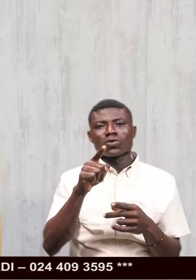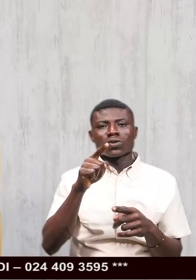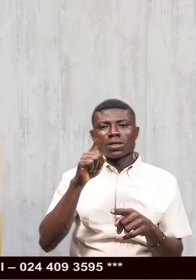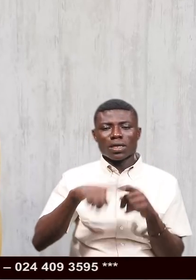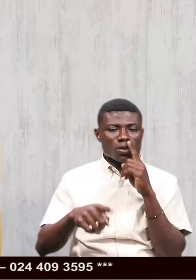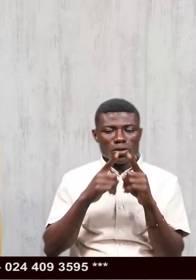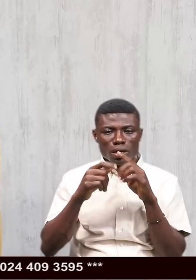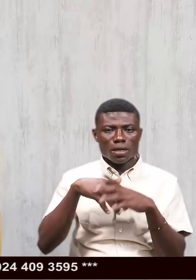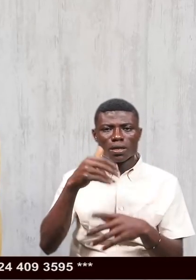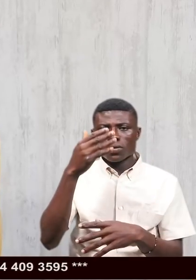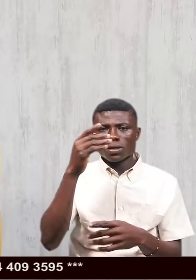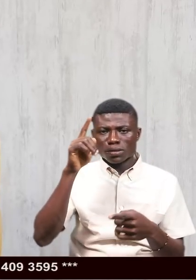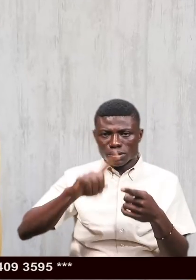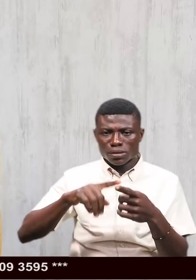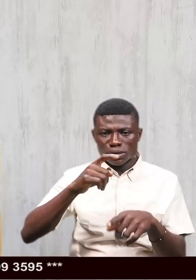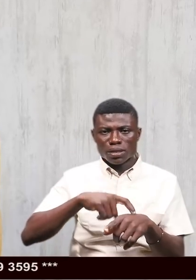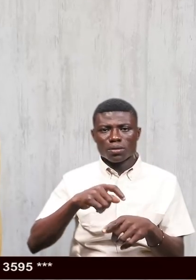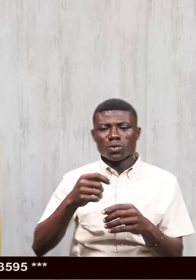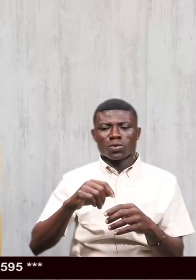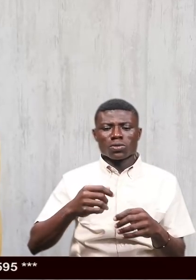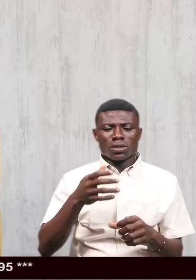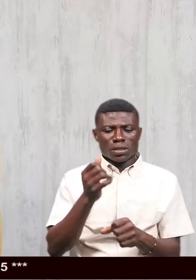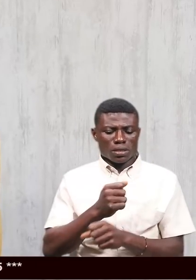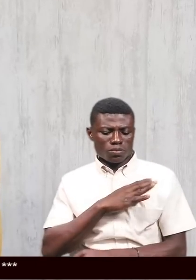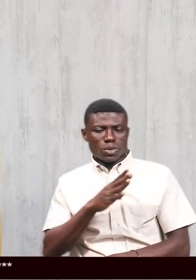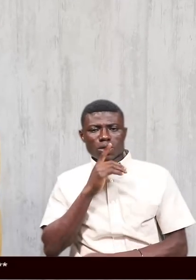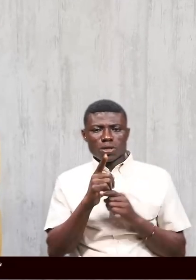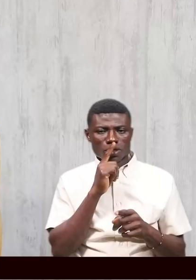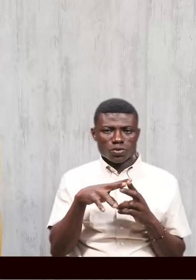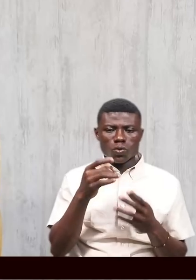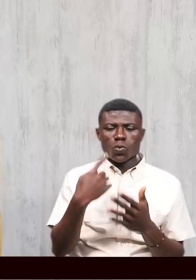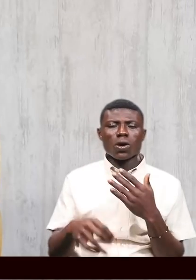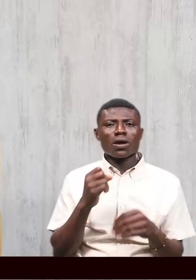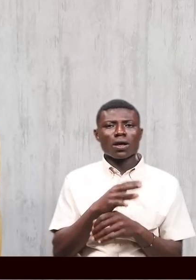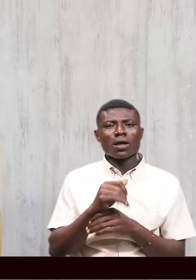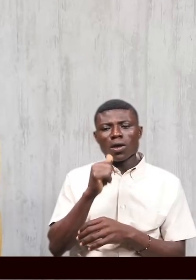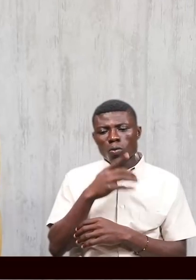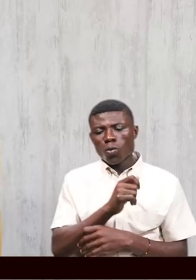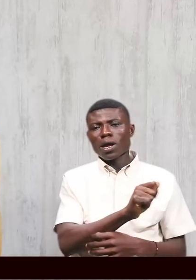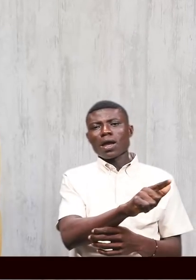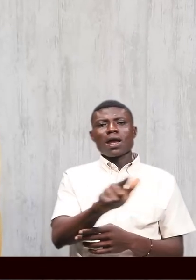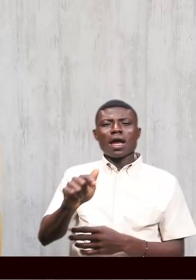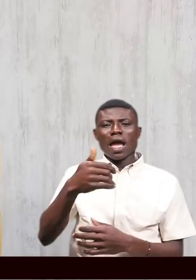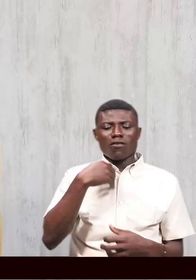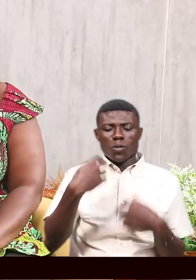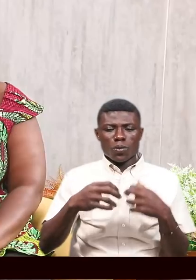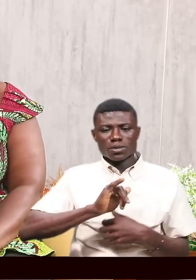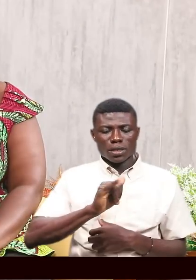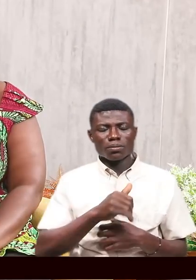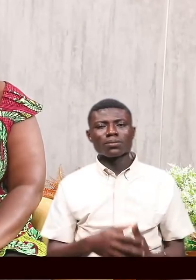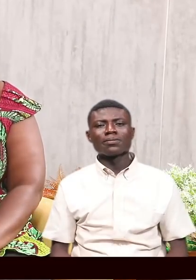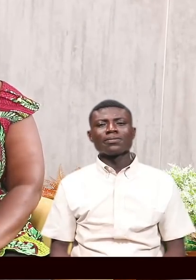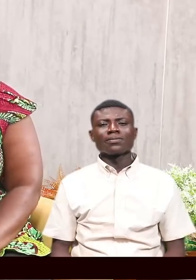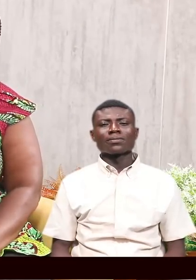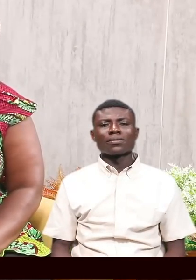mean can echo see say a tree or gada carriage. A foot to bear an adbe more beer was sir to be an own.